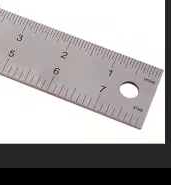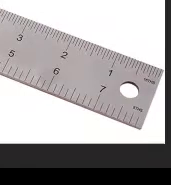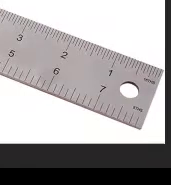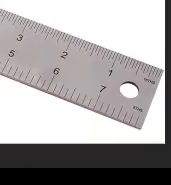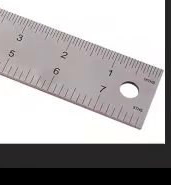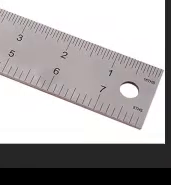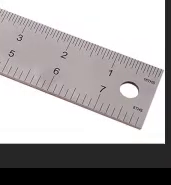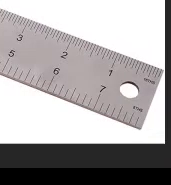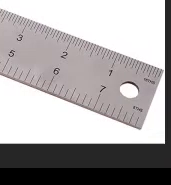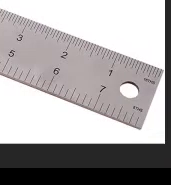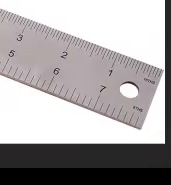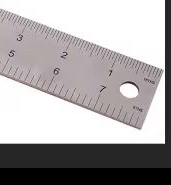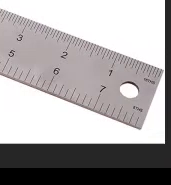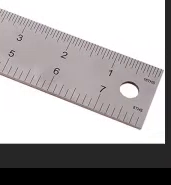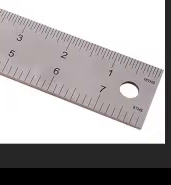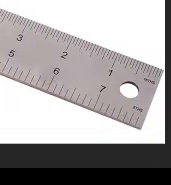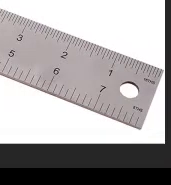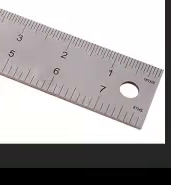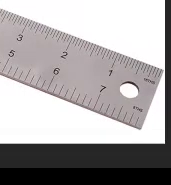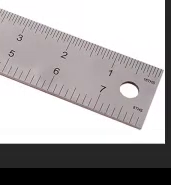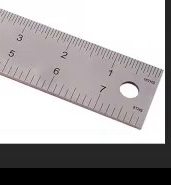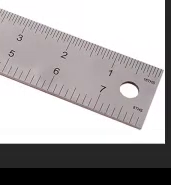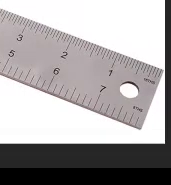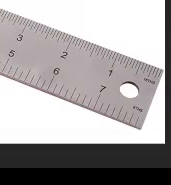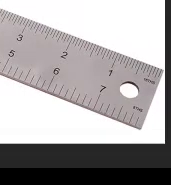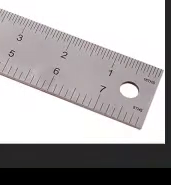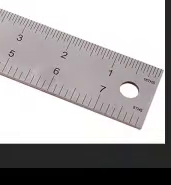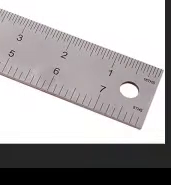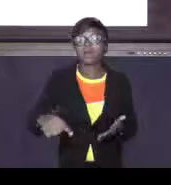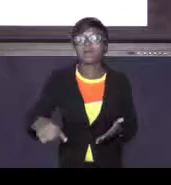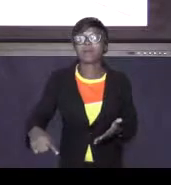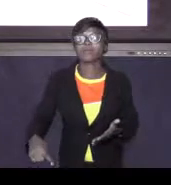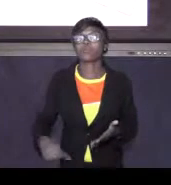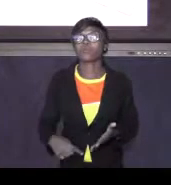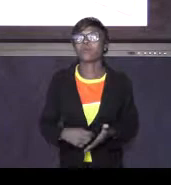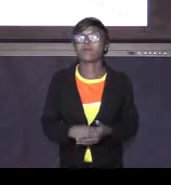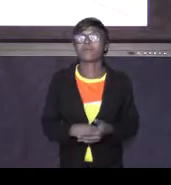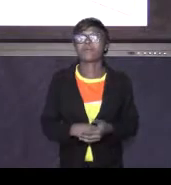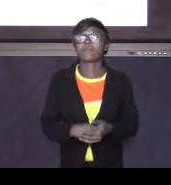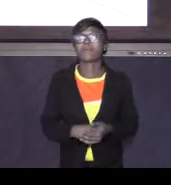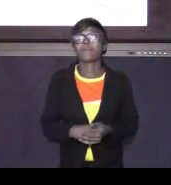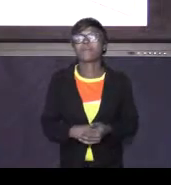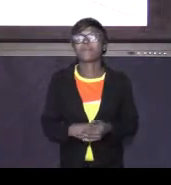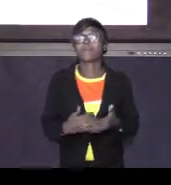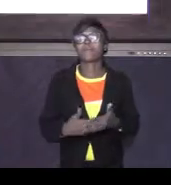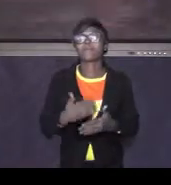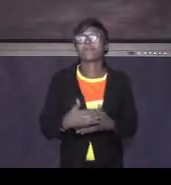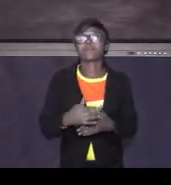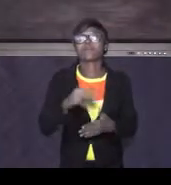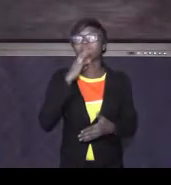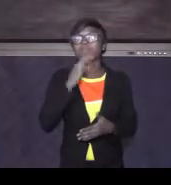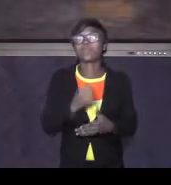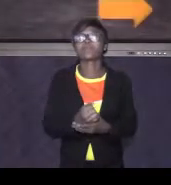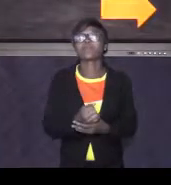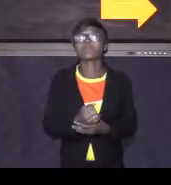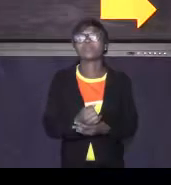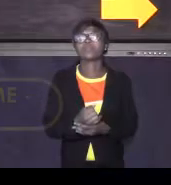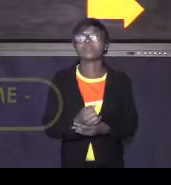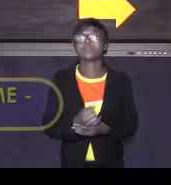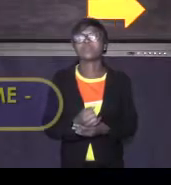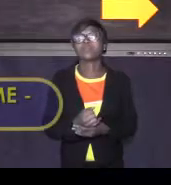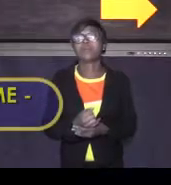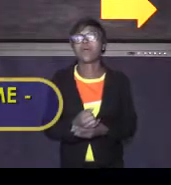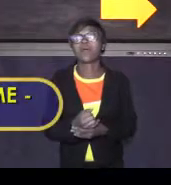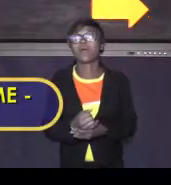to measure and testing lines at right angles. That's 90 degree for accuracy. Next one,